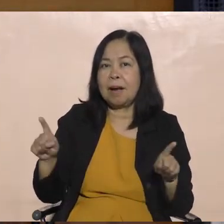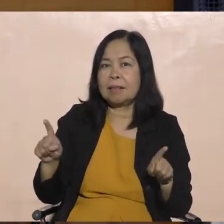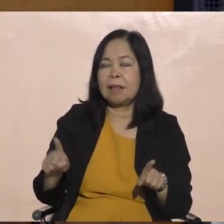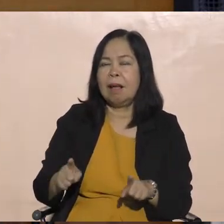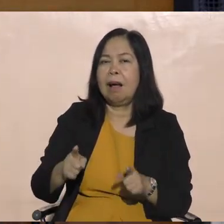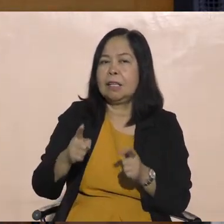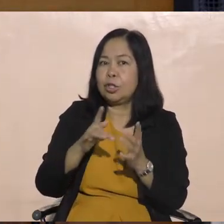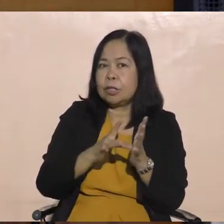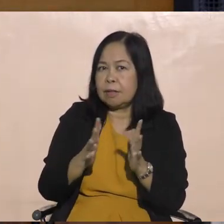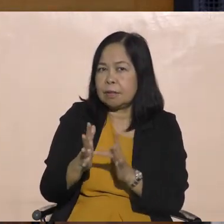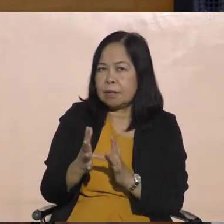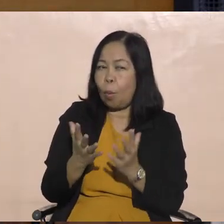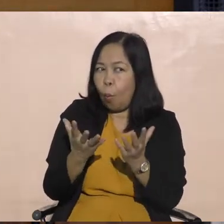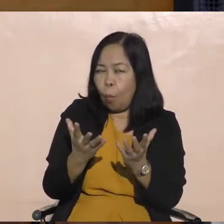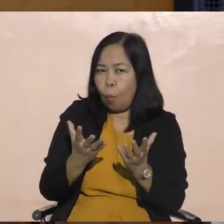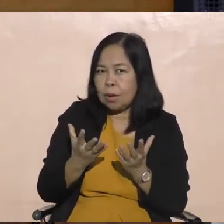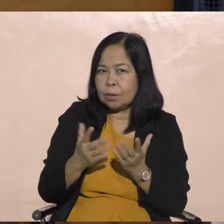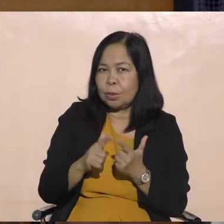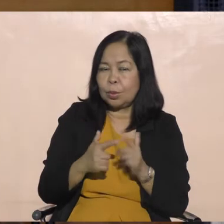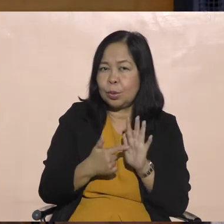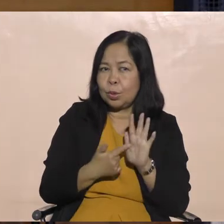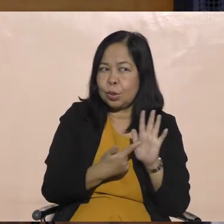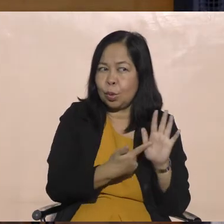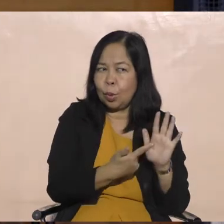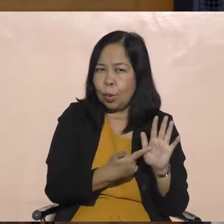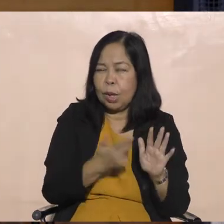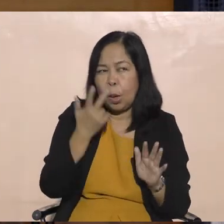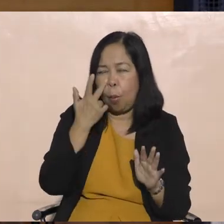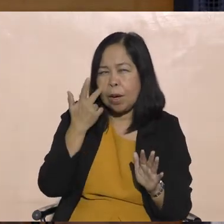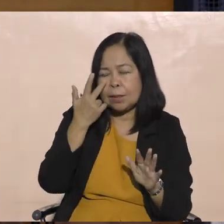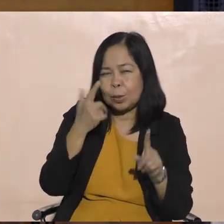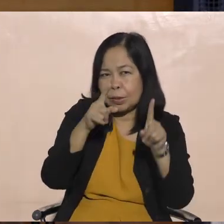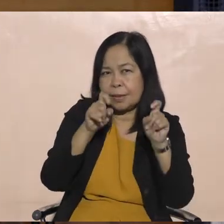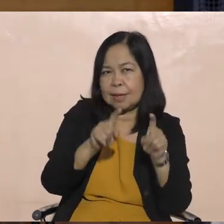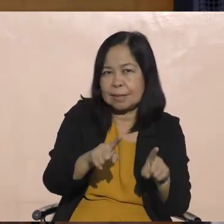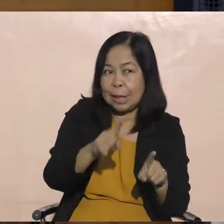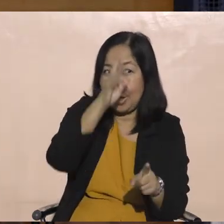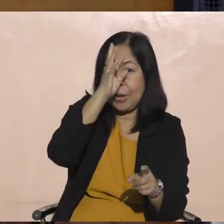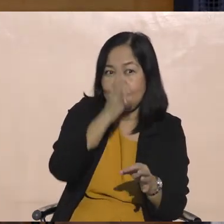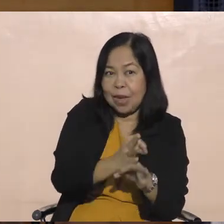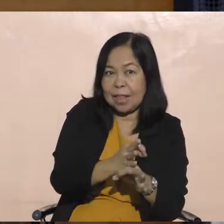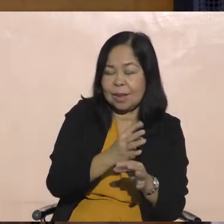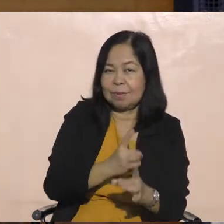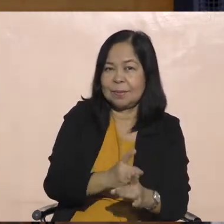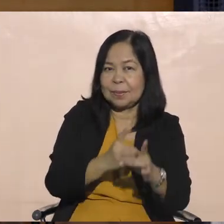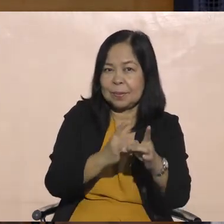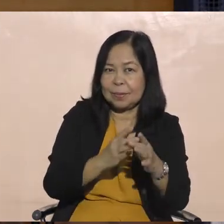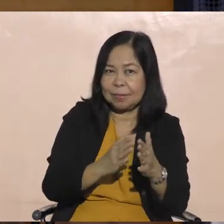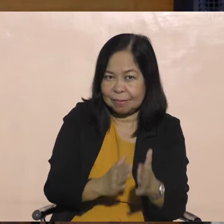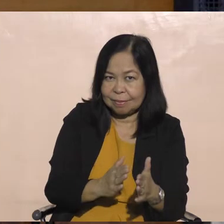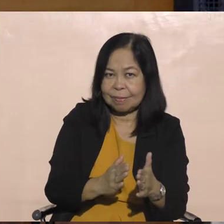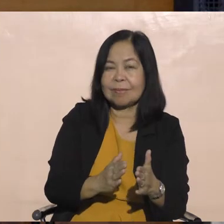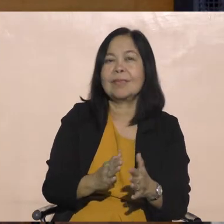disciples' faith in Him. Pwede man nga ayuhon ni Jesus diha-diha dayon si Lazarus mga kaigsunan, but